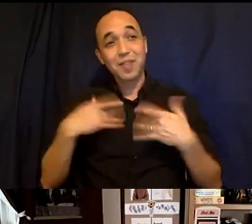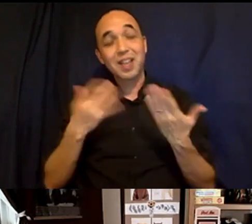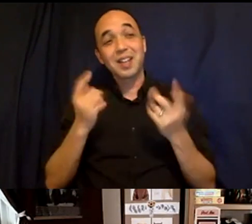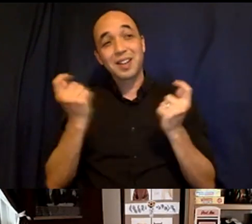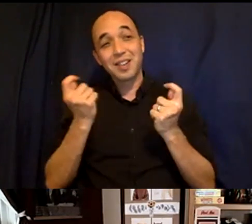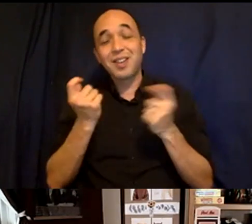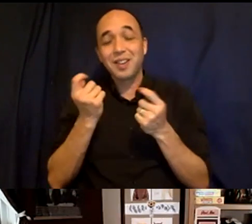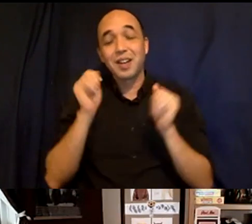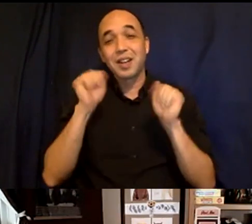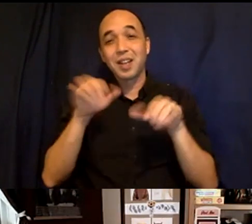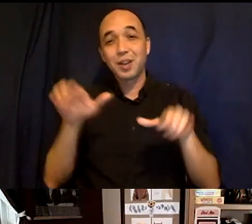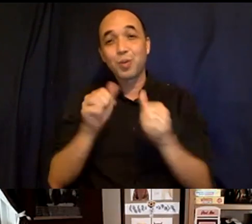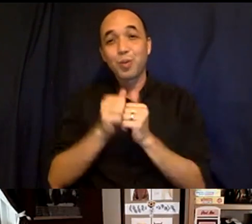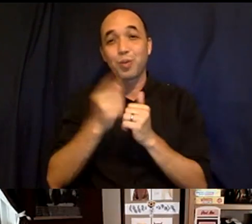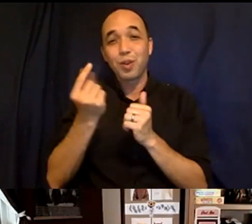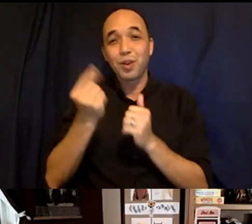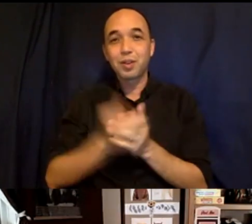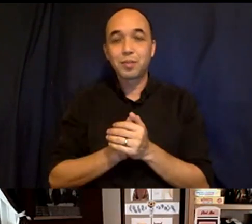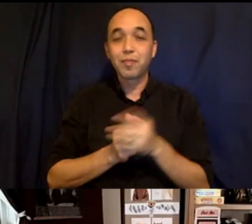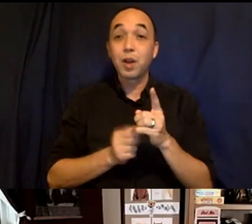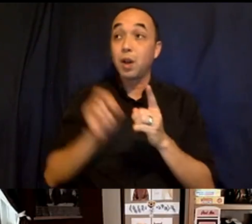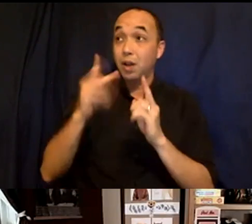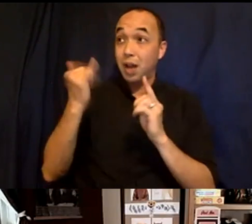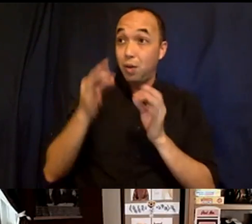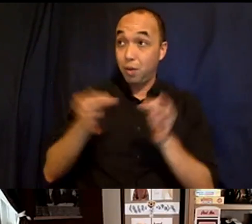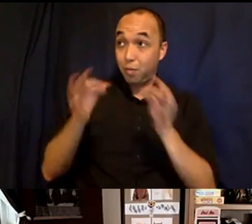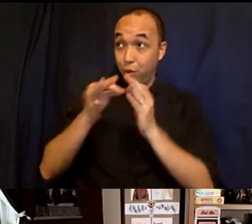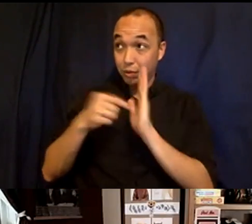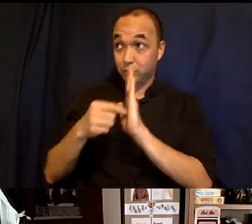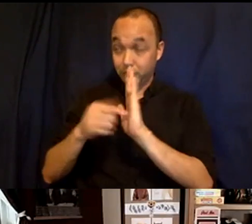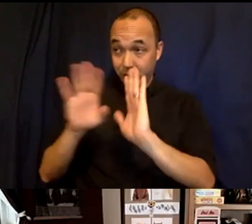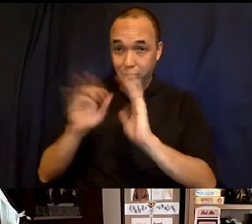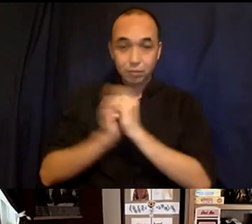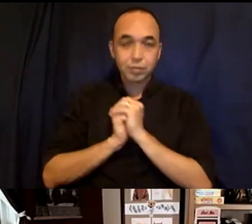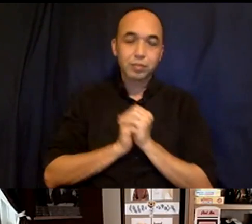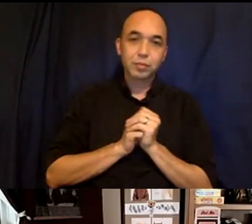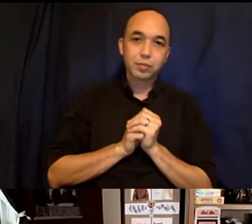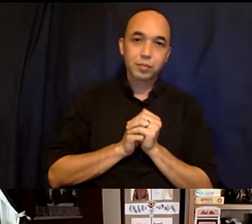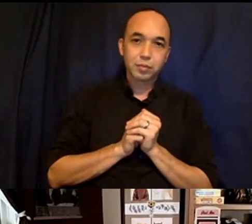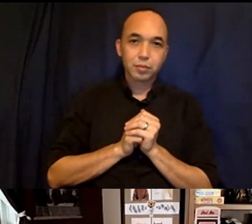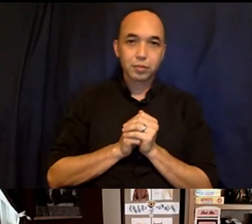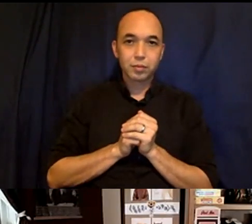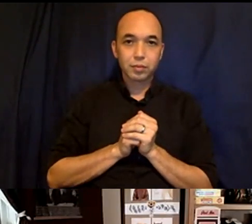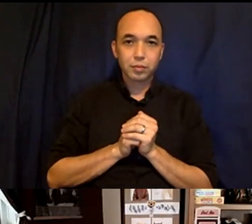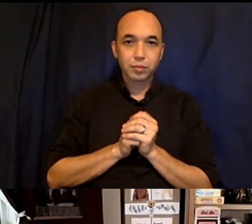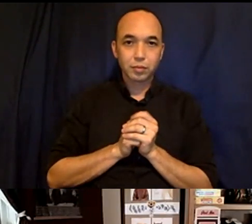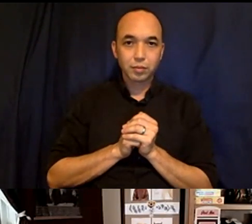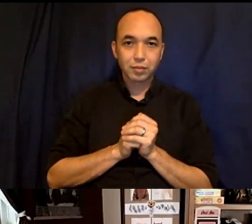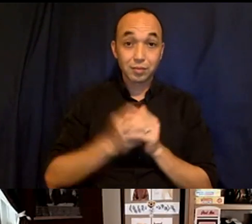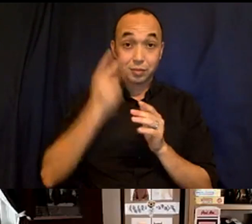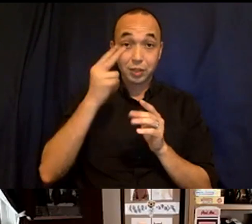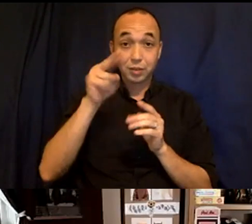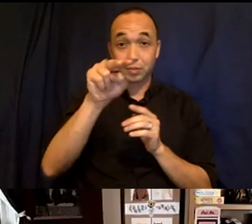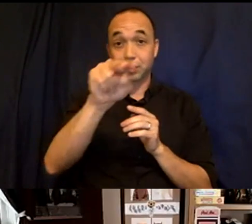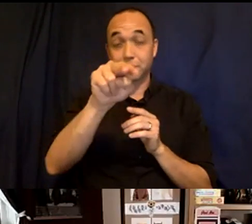I back on? Yep, you're up. Okay. So as you can see, like this one